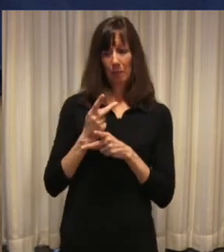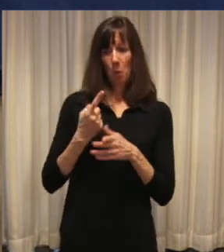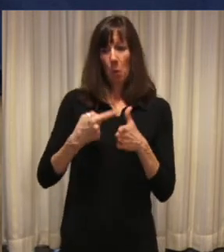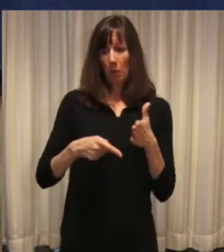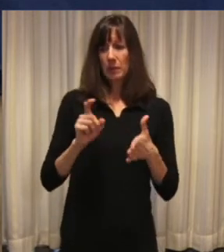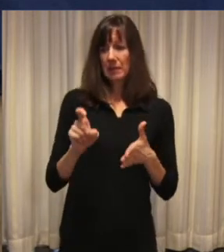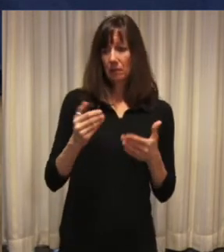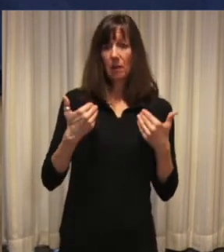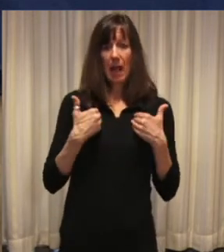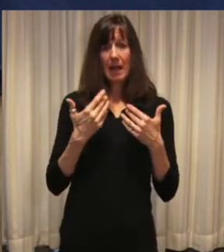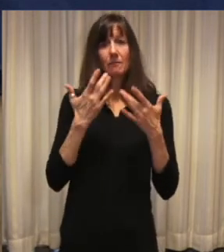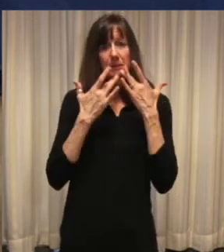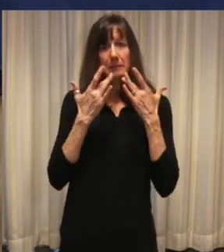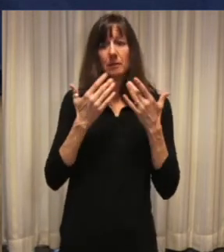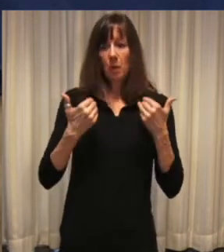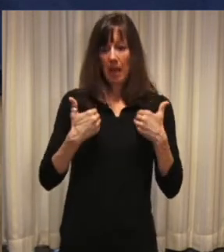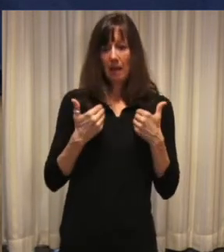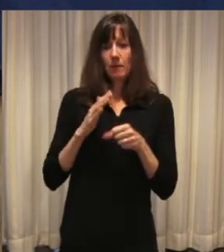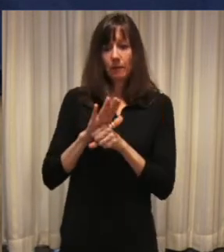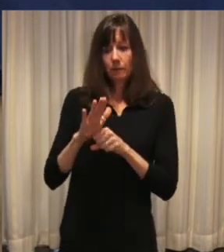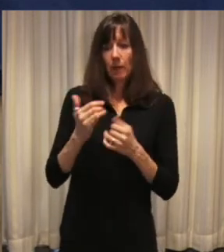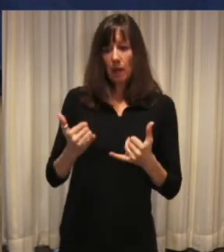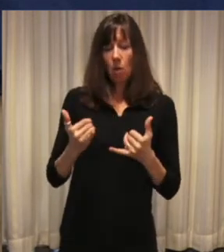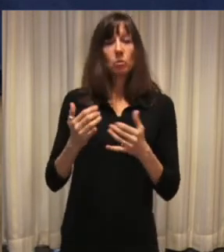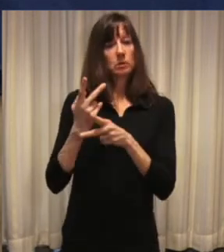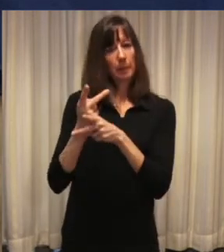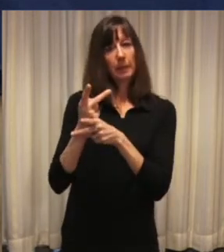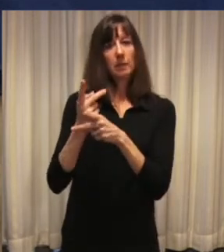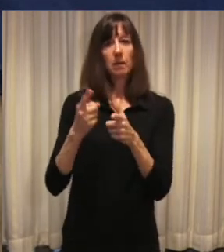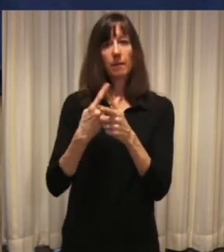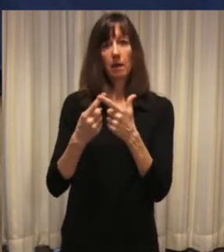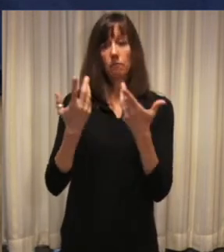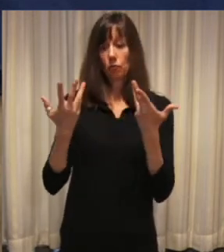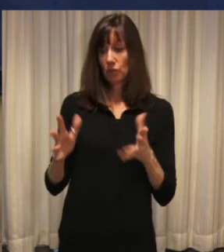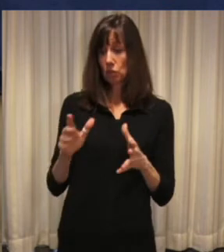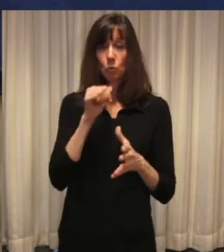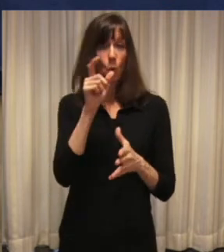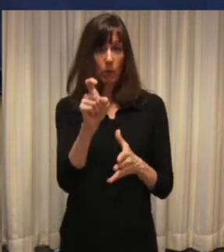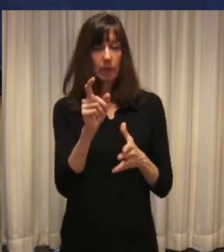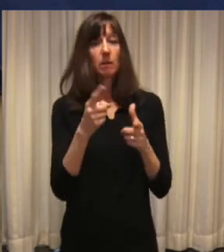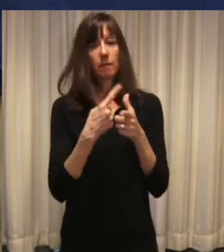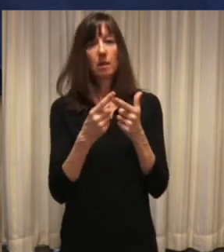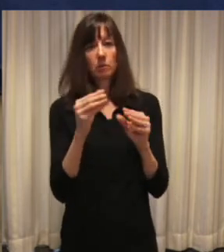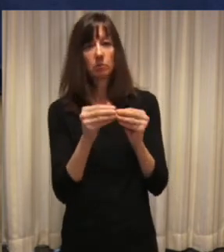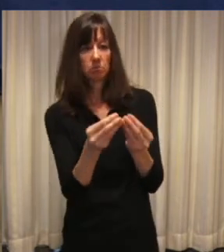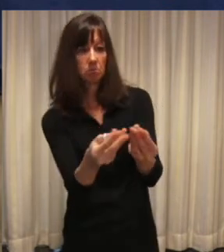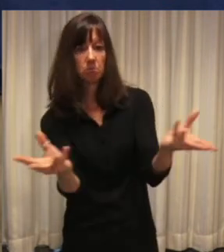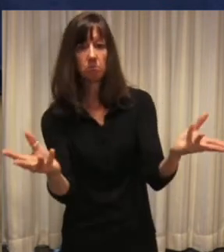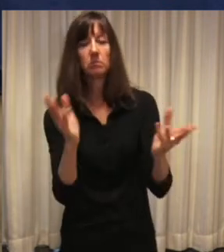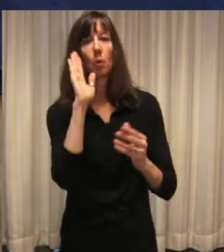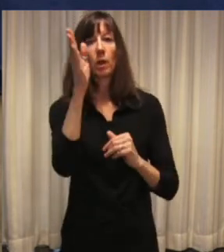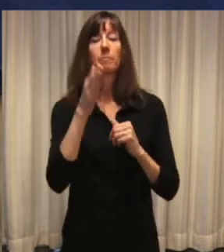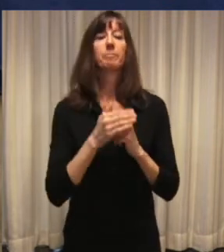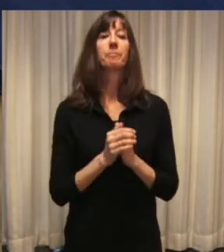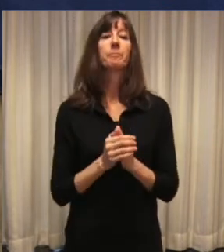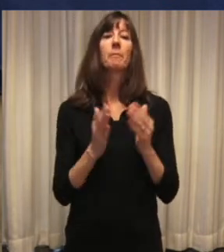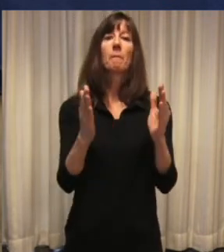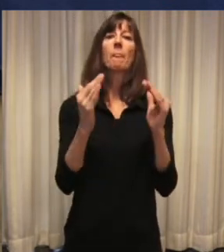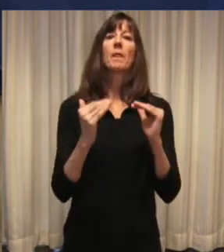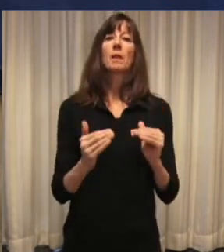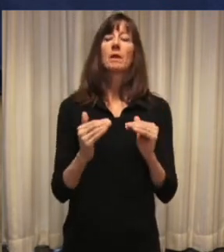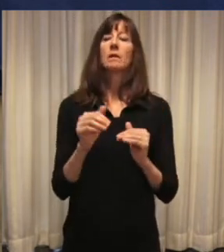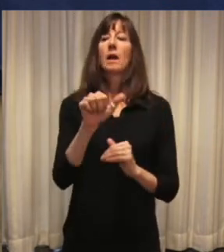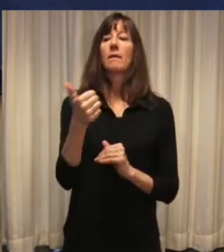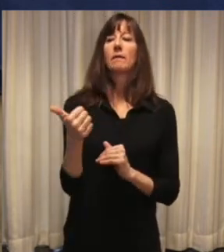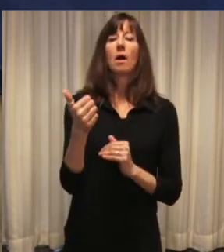Dave has another follow-up to his question about grading. Talk about grading. Is the district going to pass-fail, or are they graded